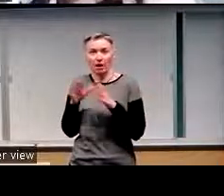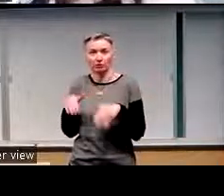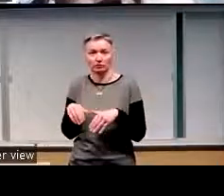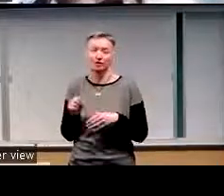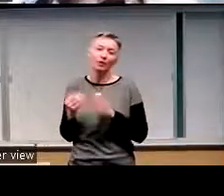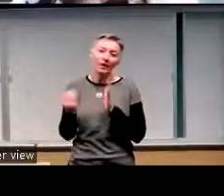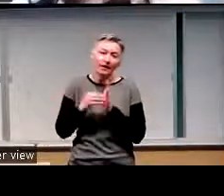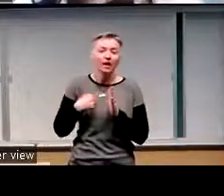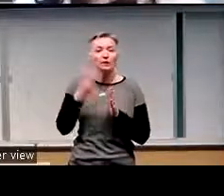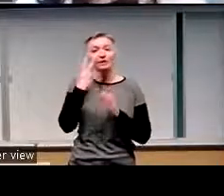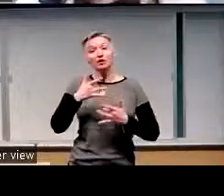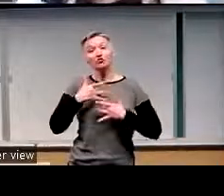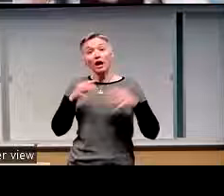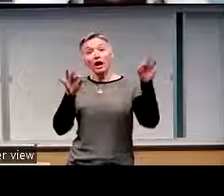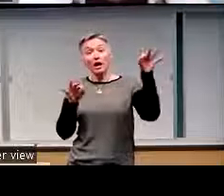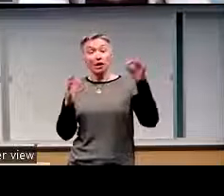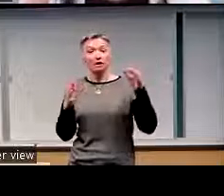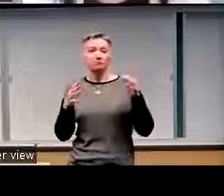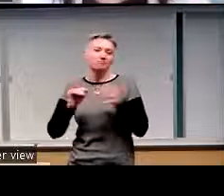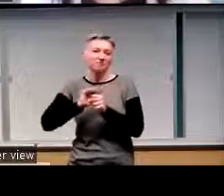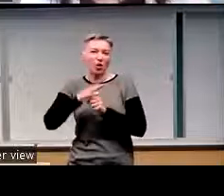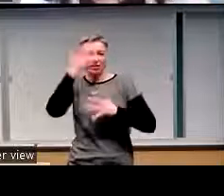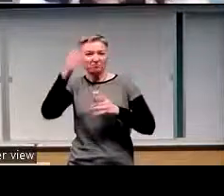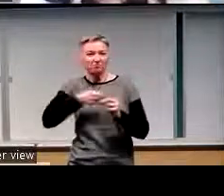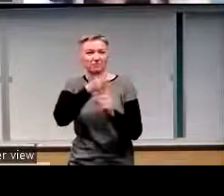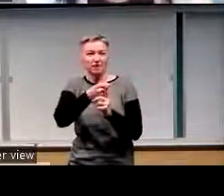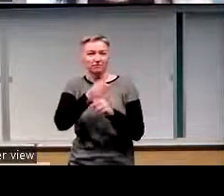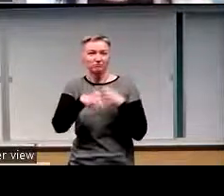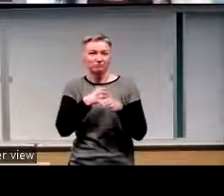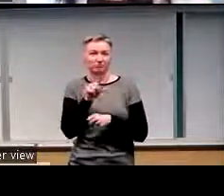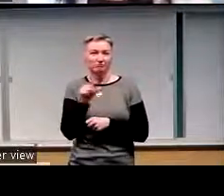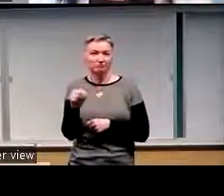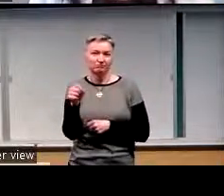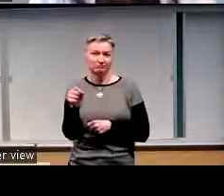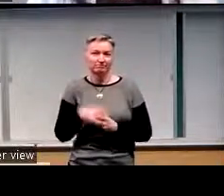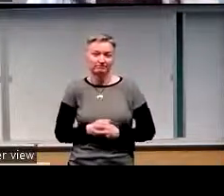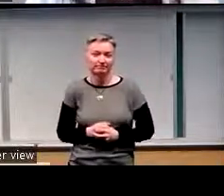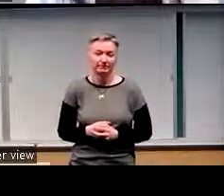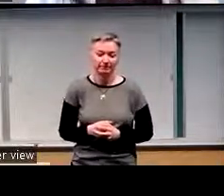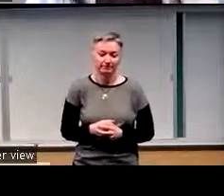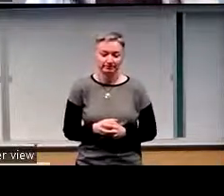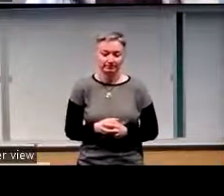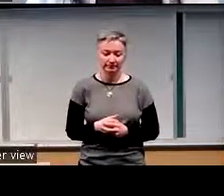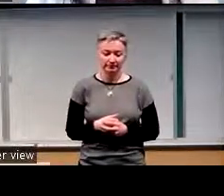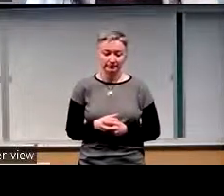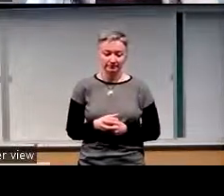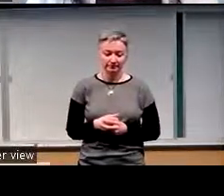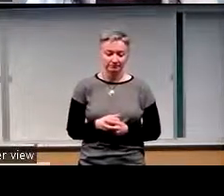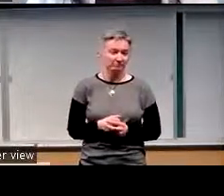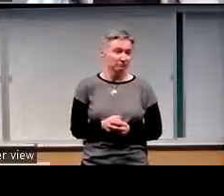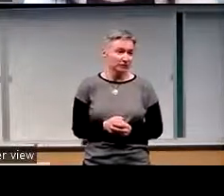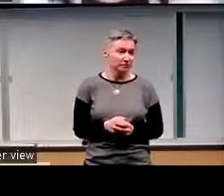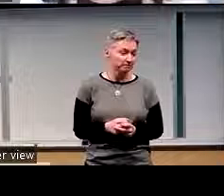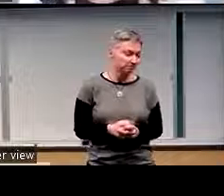that the trend was influenced by the pandemic in 2020. So this is